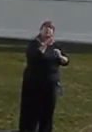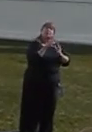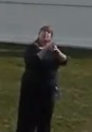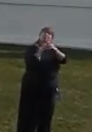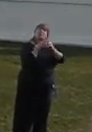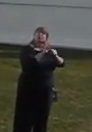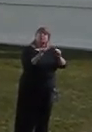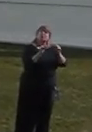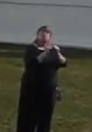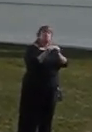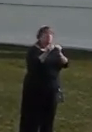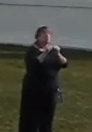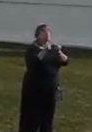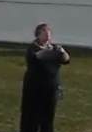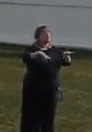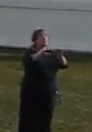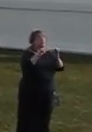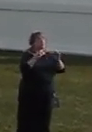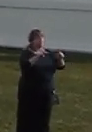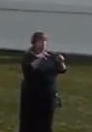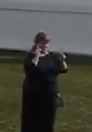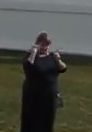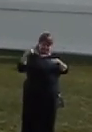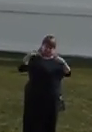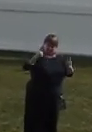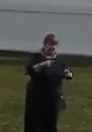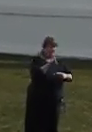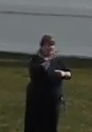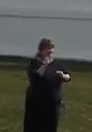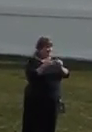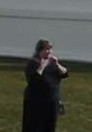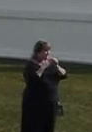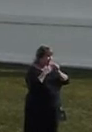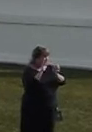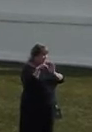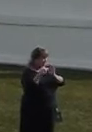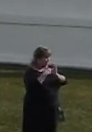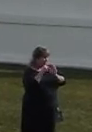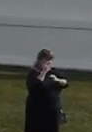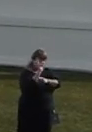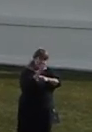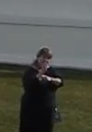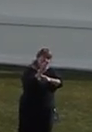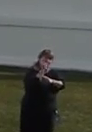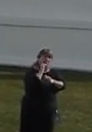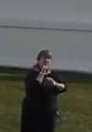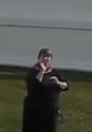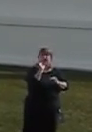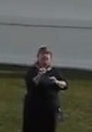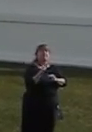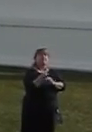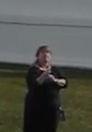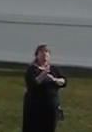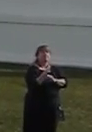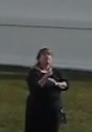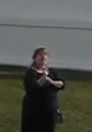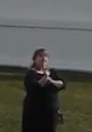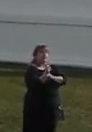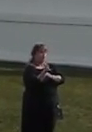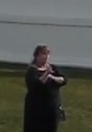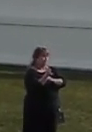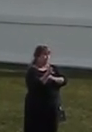no longer be the land of opportunity that it has always been, and that Virginia's leading role in history may be just that,